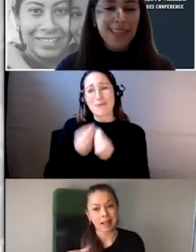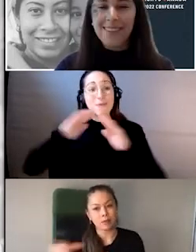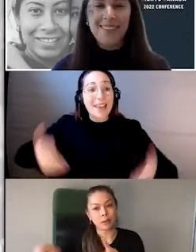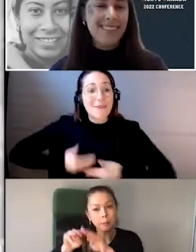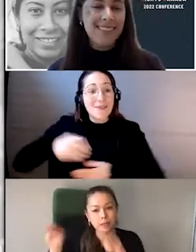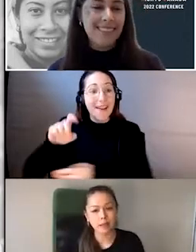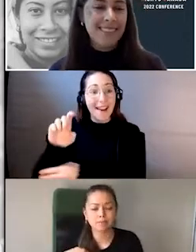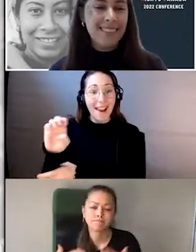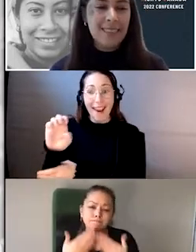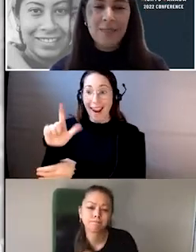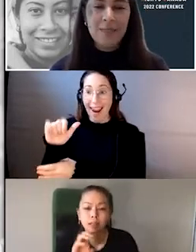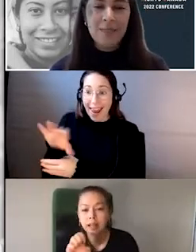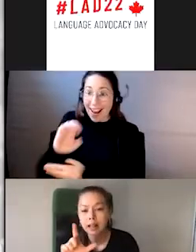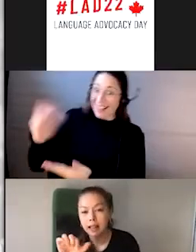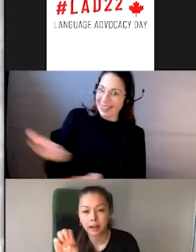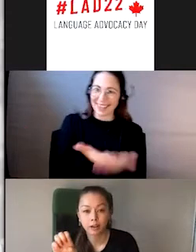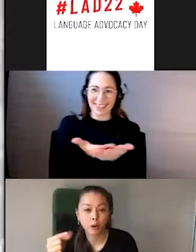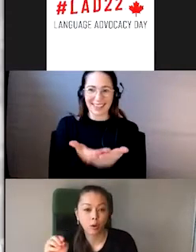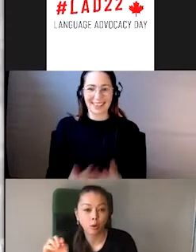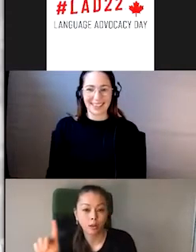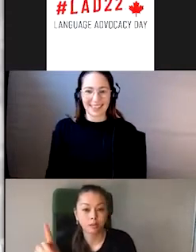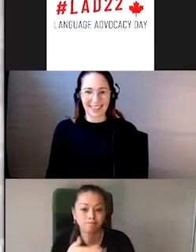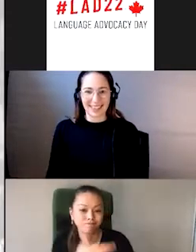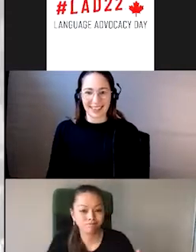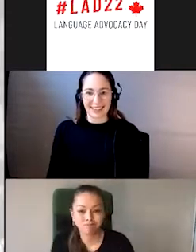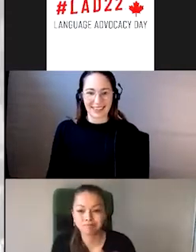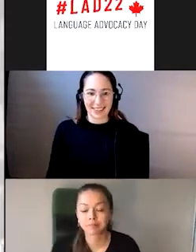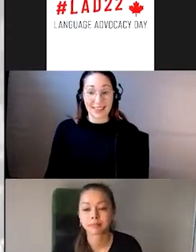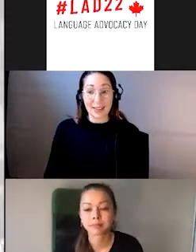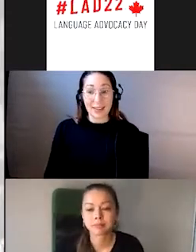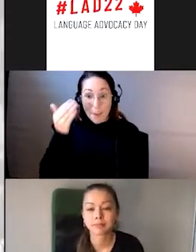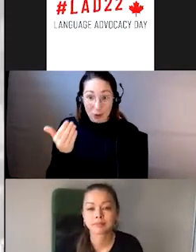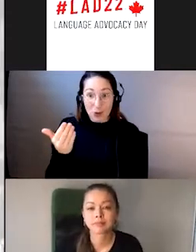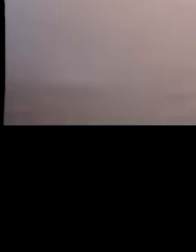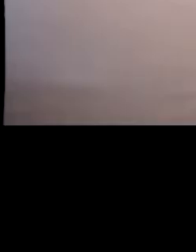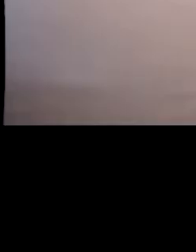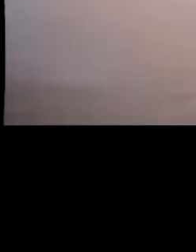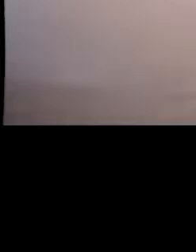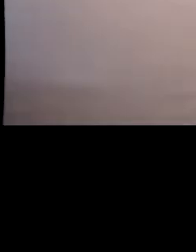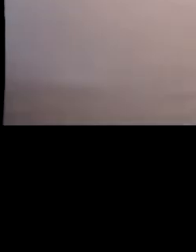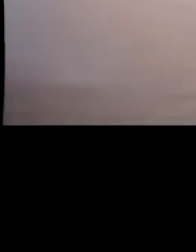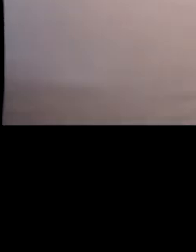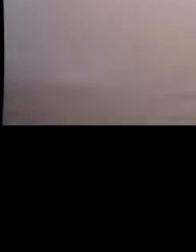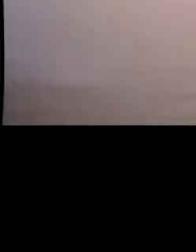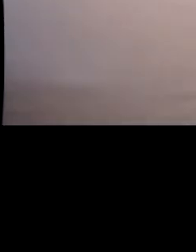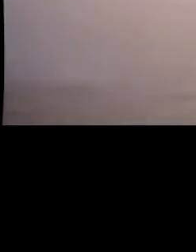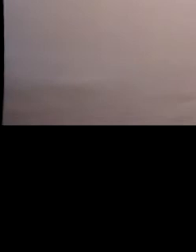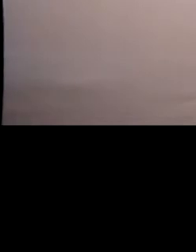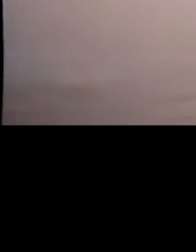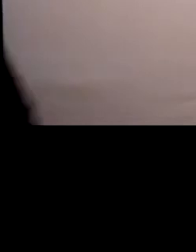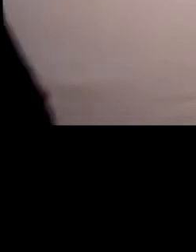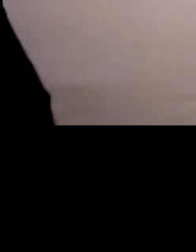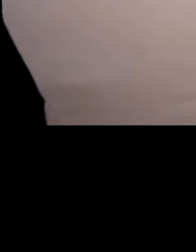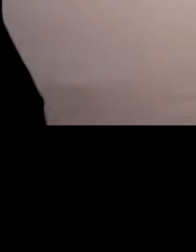welcome. Thank you. Well, hello, and thank you very much for that introduction. And I'm going